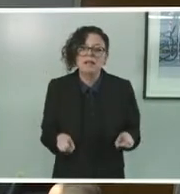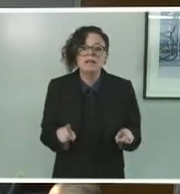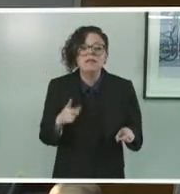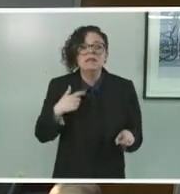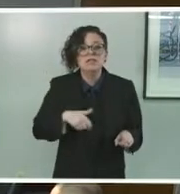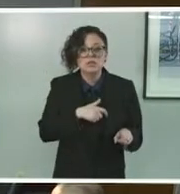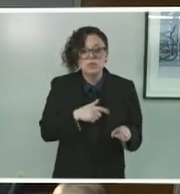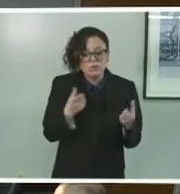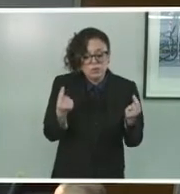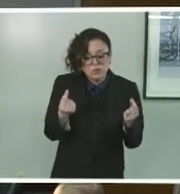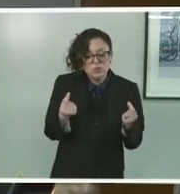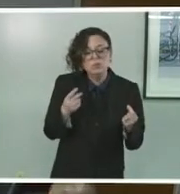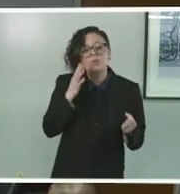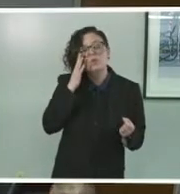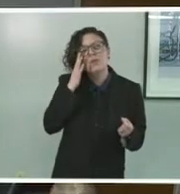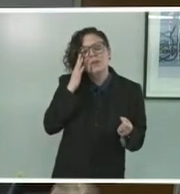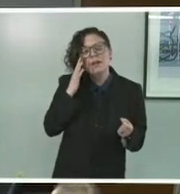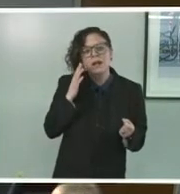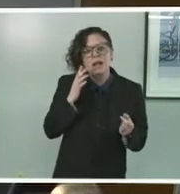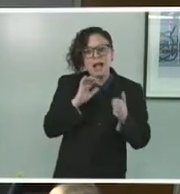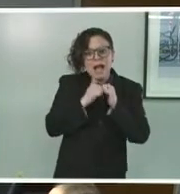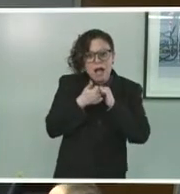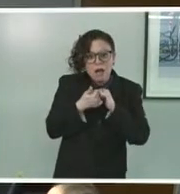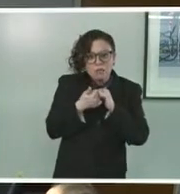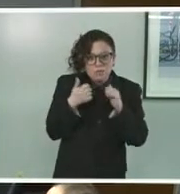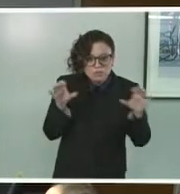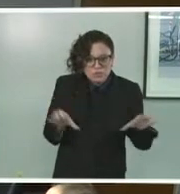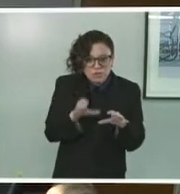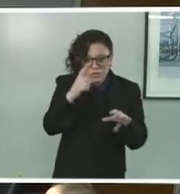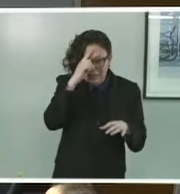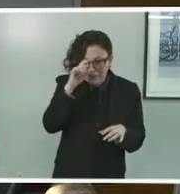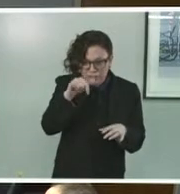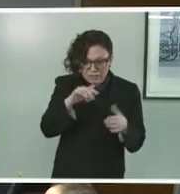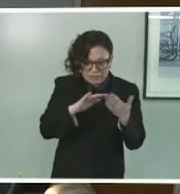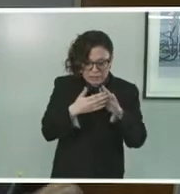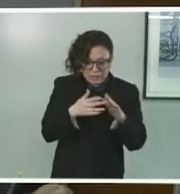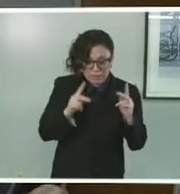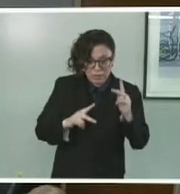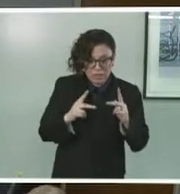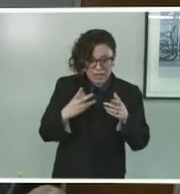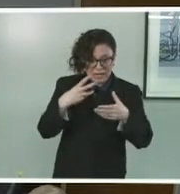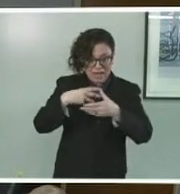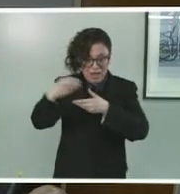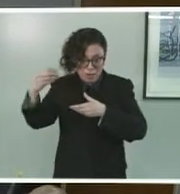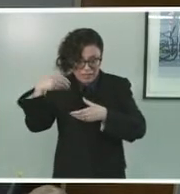city right now with this order in place? Absolutely. Sure. Yes. Okay.